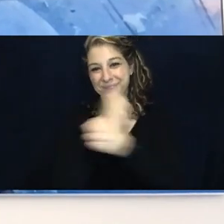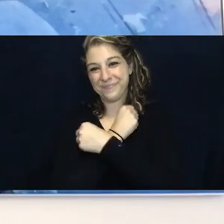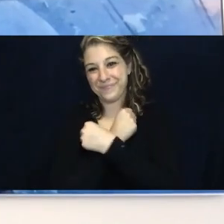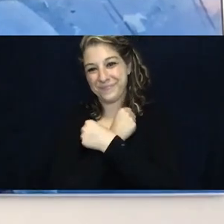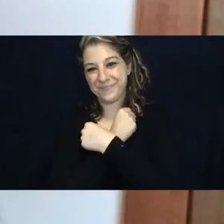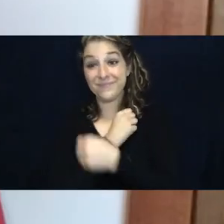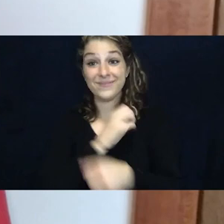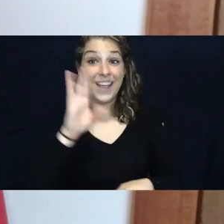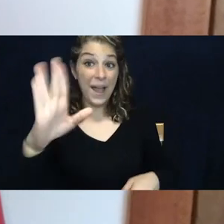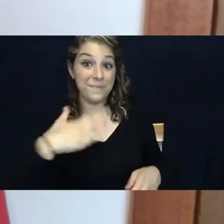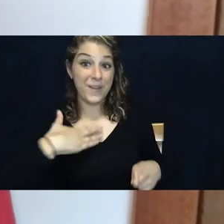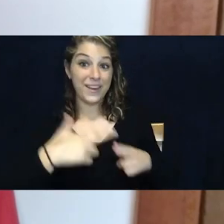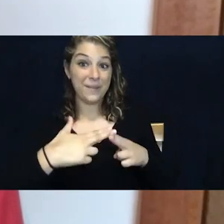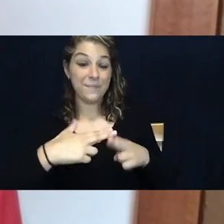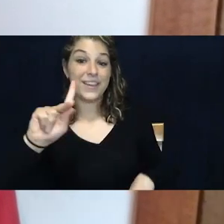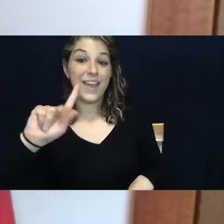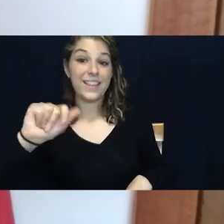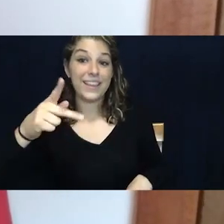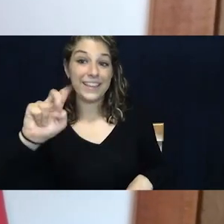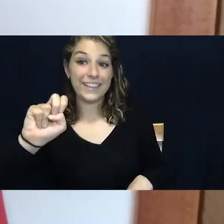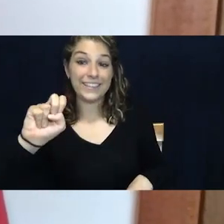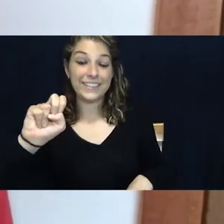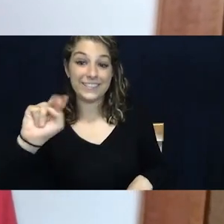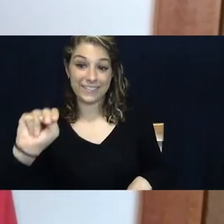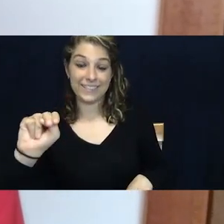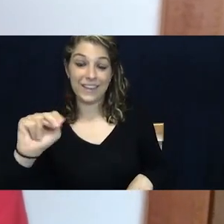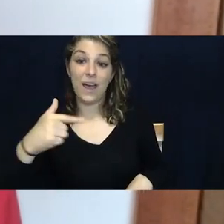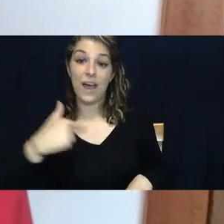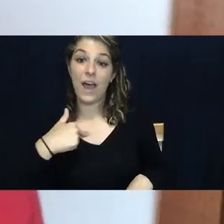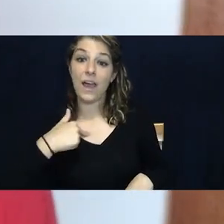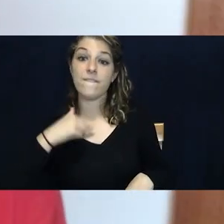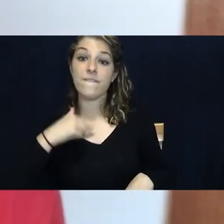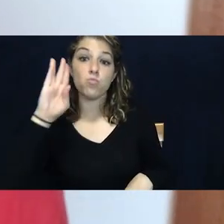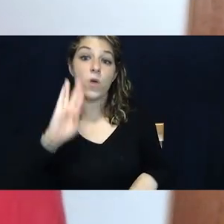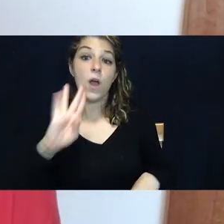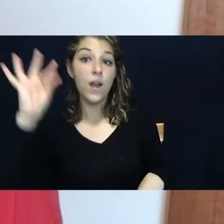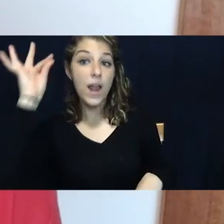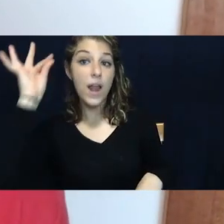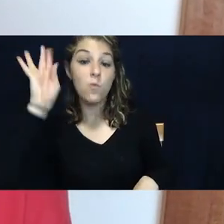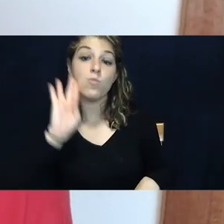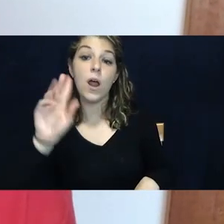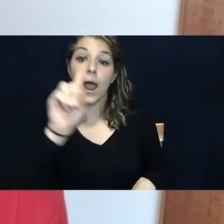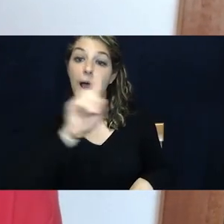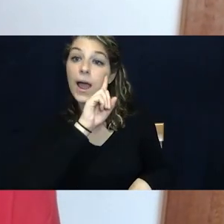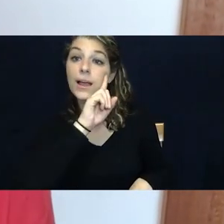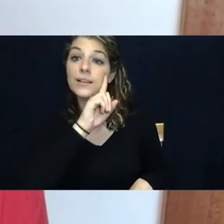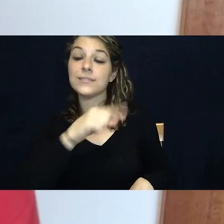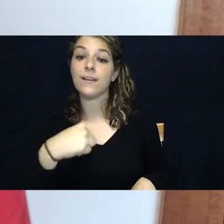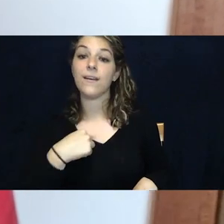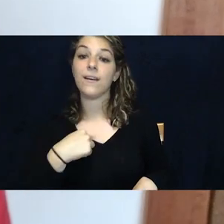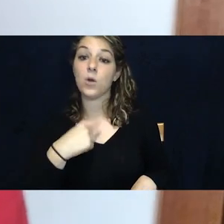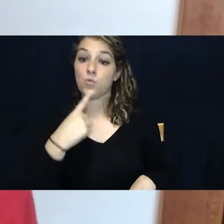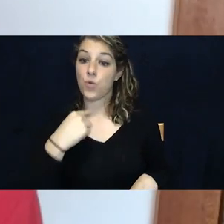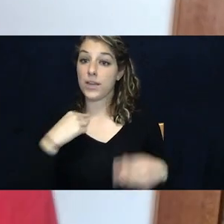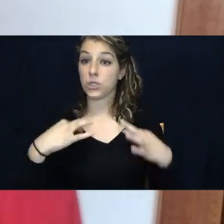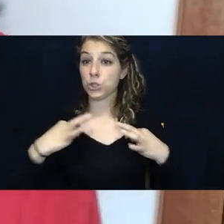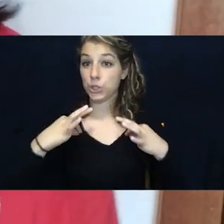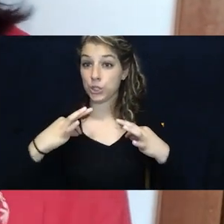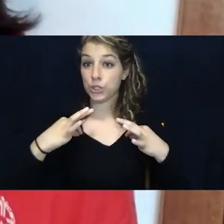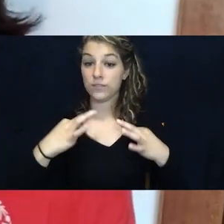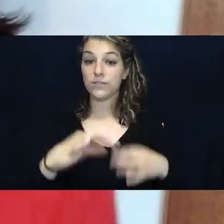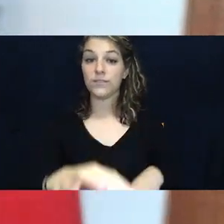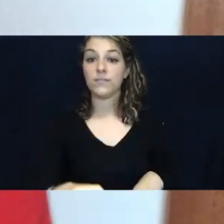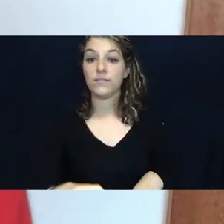Big hugs. Hi, my name is Kathleen Maggie. I have brown hair, brown eyes, and I'm wearing a